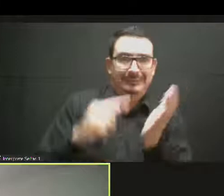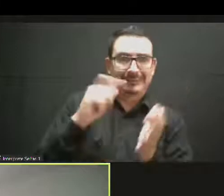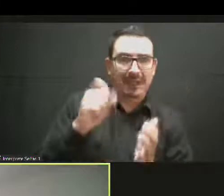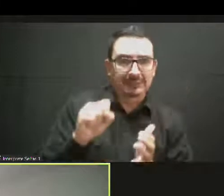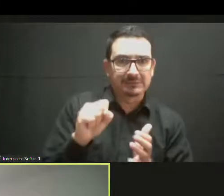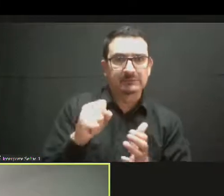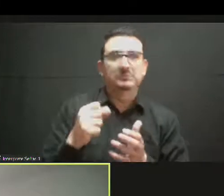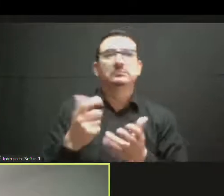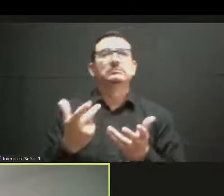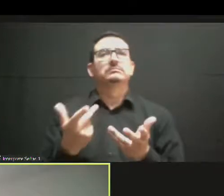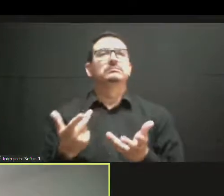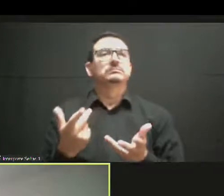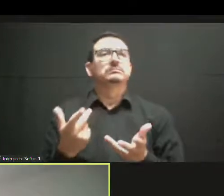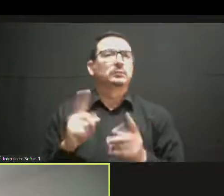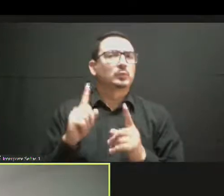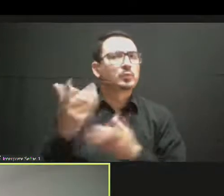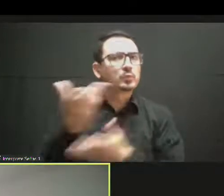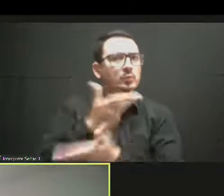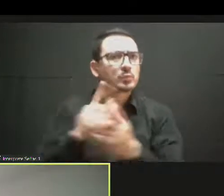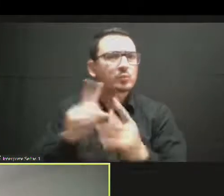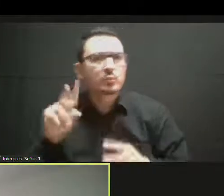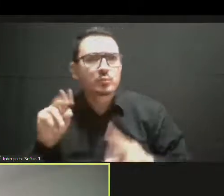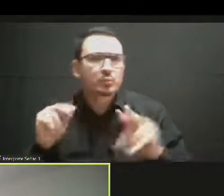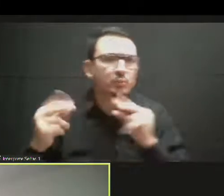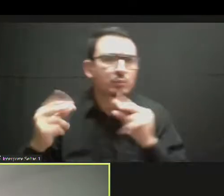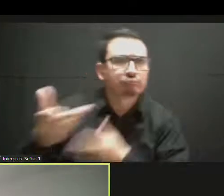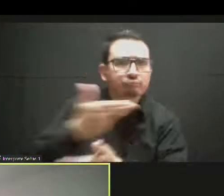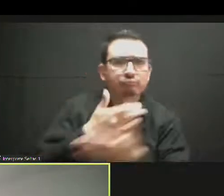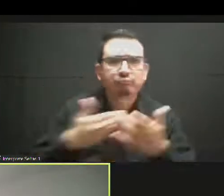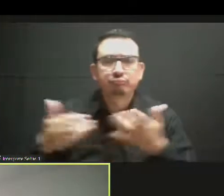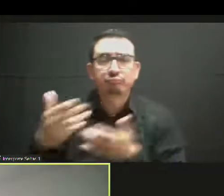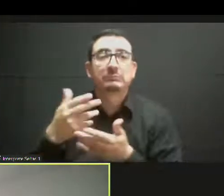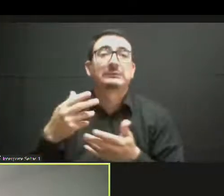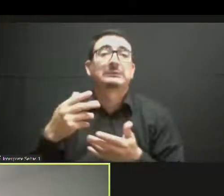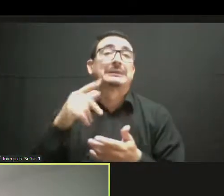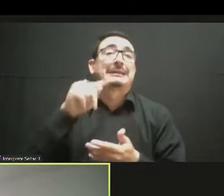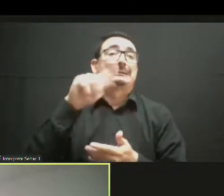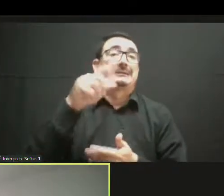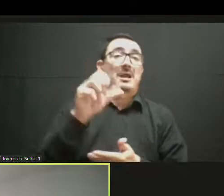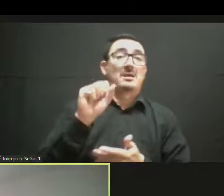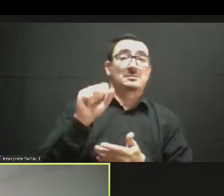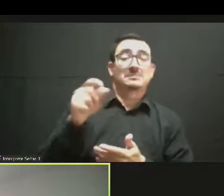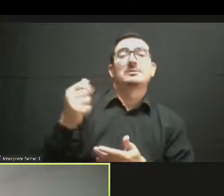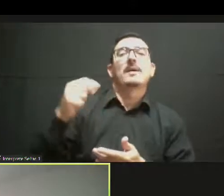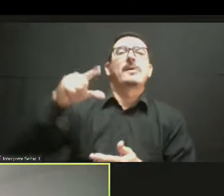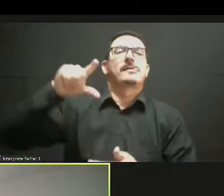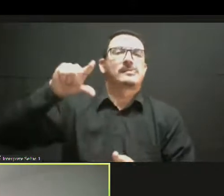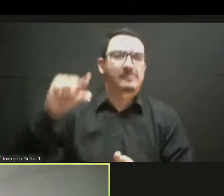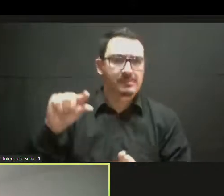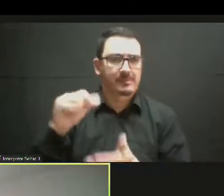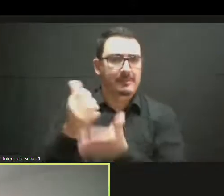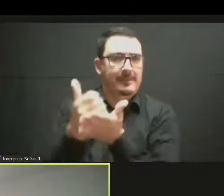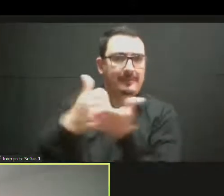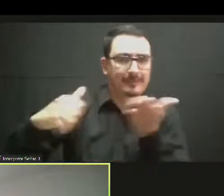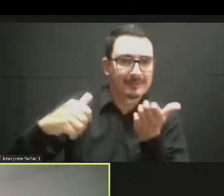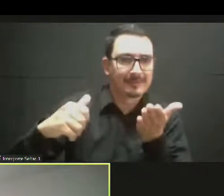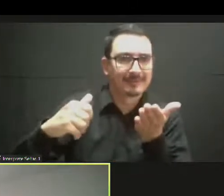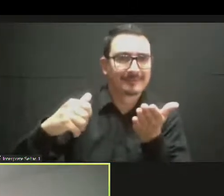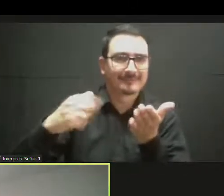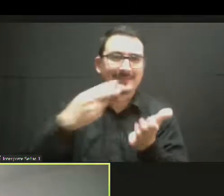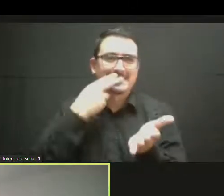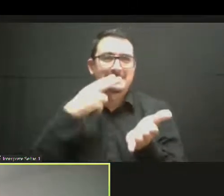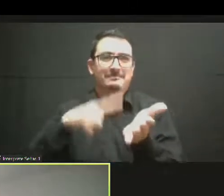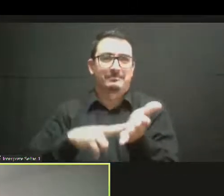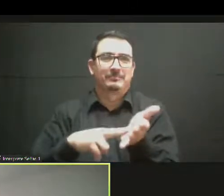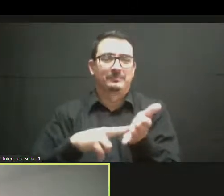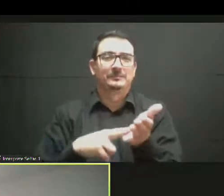that is building up a lot of momentum. But then we're going to have to rethink our capacity of building